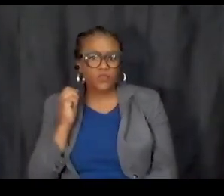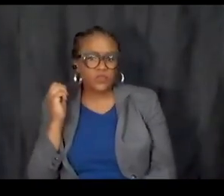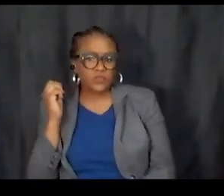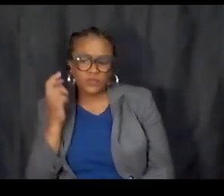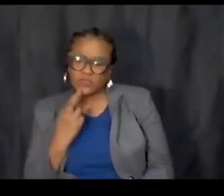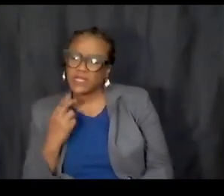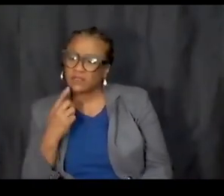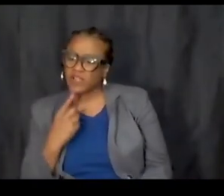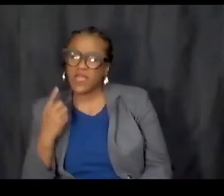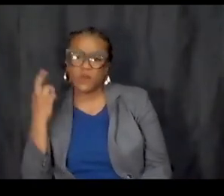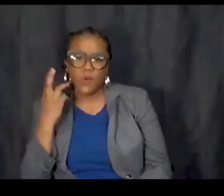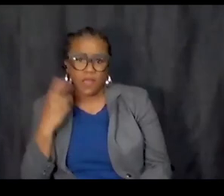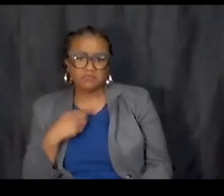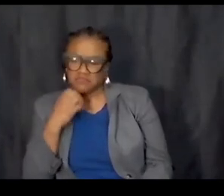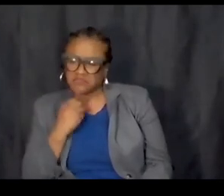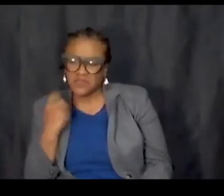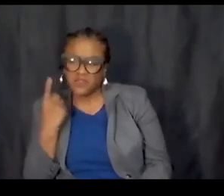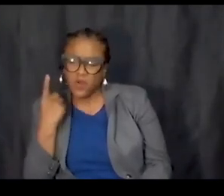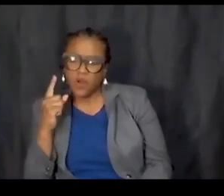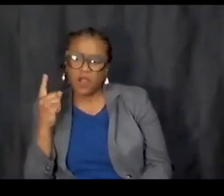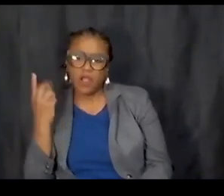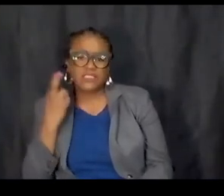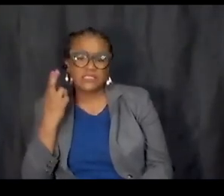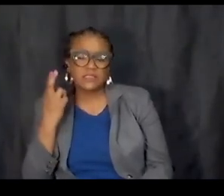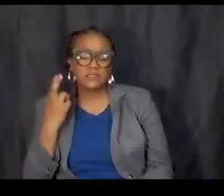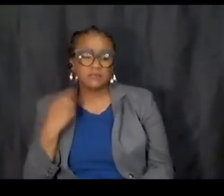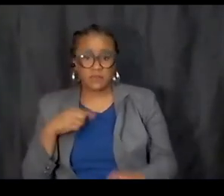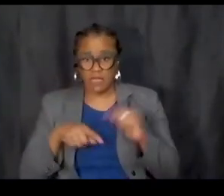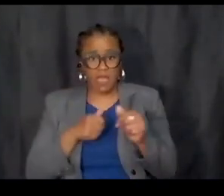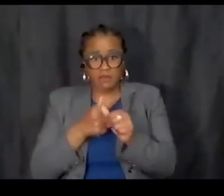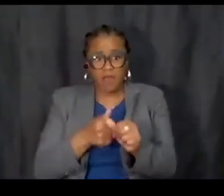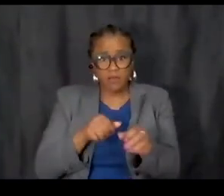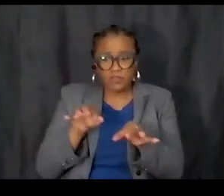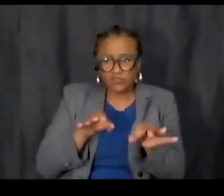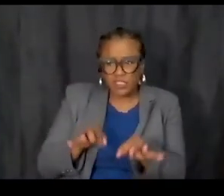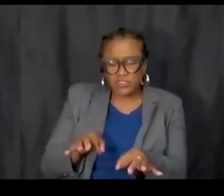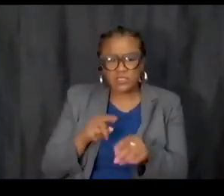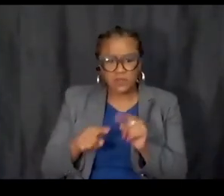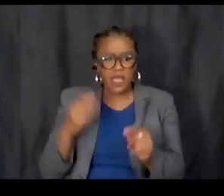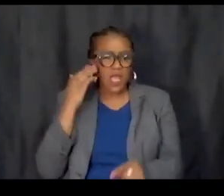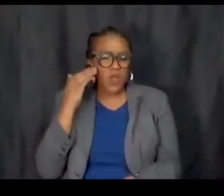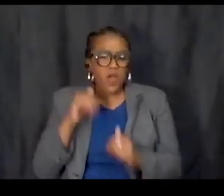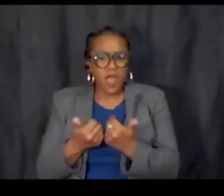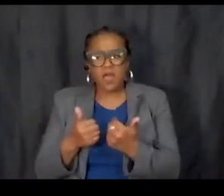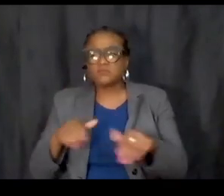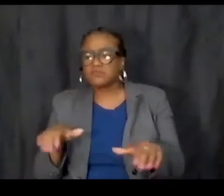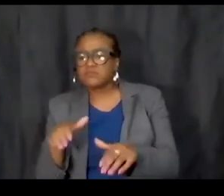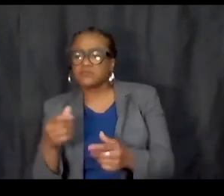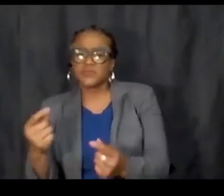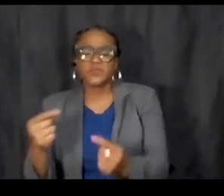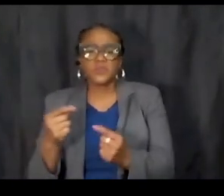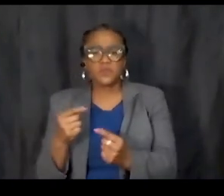reason. I can't always follow instructions, but know to rectify mistakes. I believe it's less